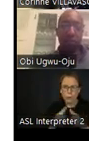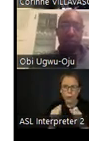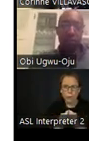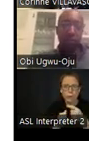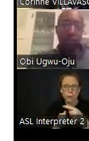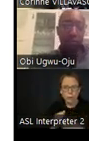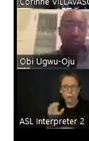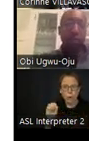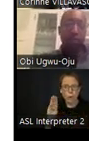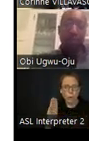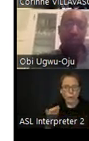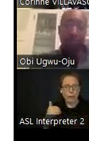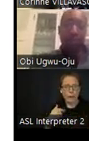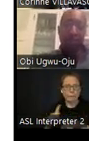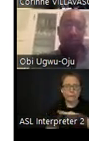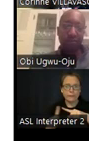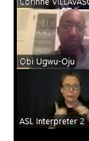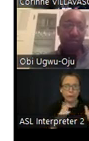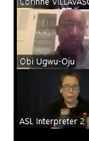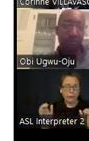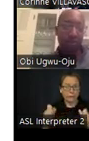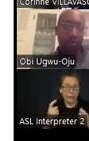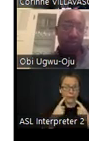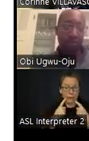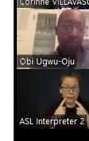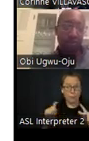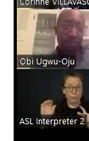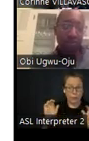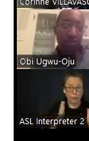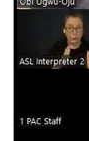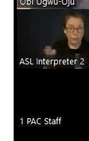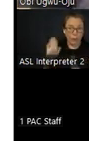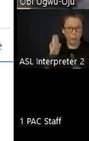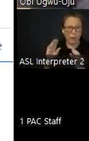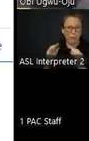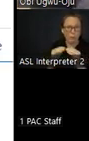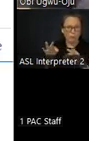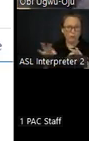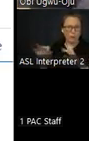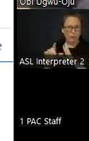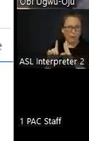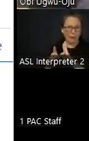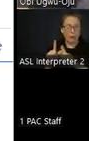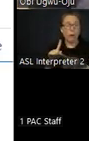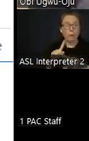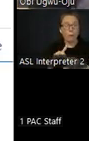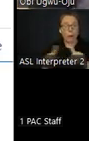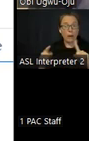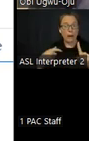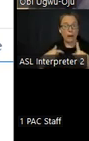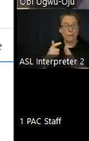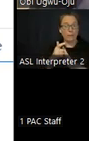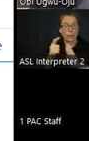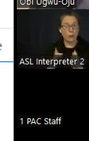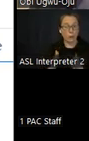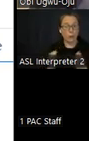to accomplish that. And I'll get a little bit more into that when we've gone through a bit more of this section, but I will just say, as the resident lawyer of this